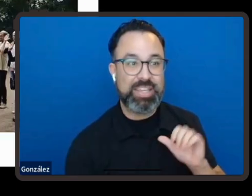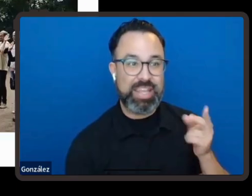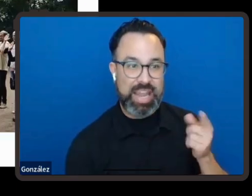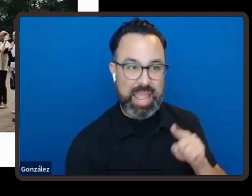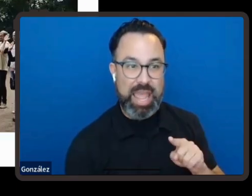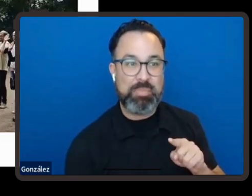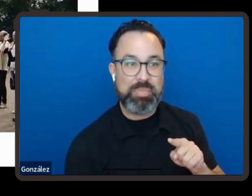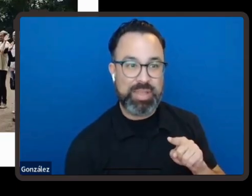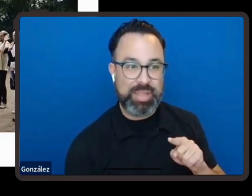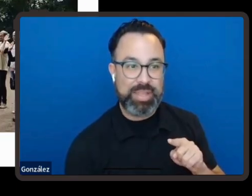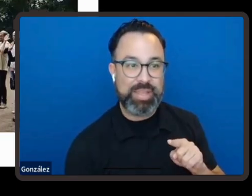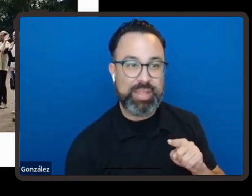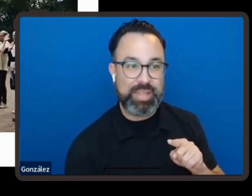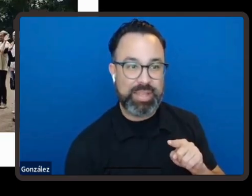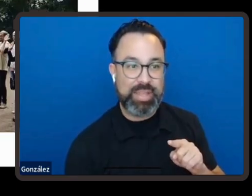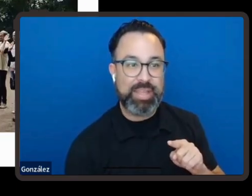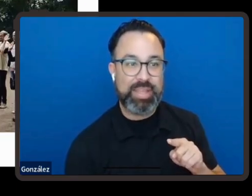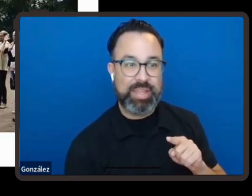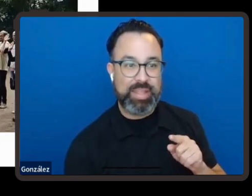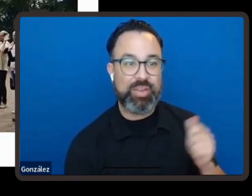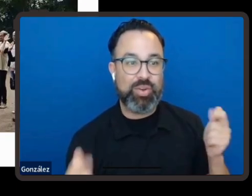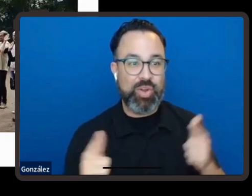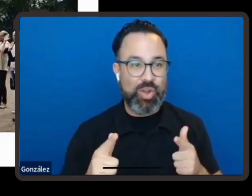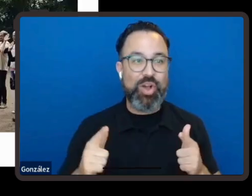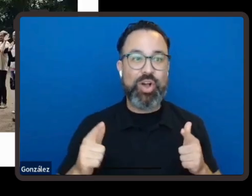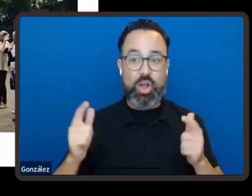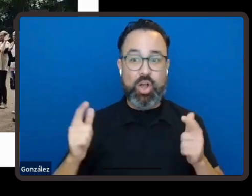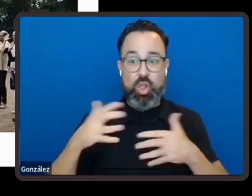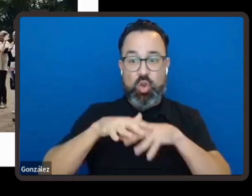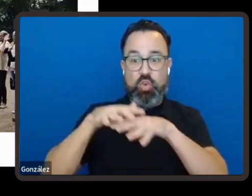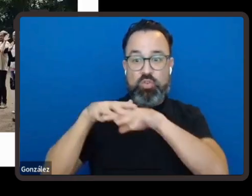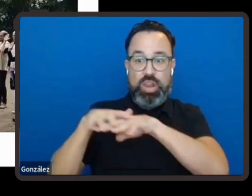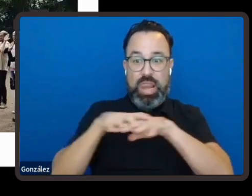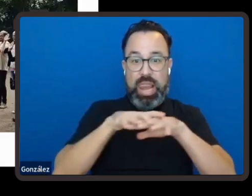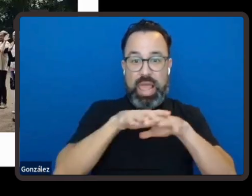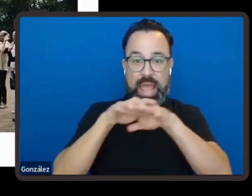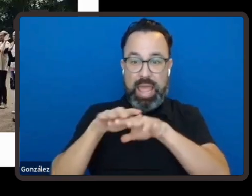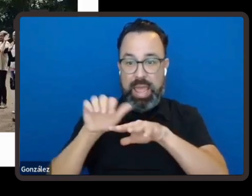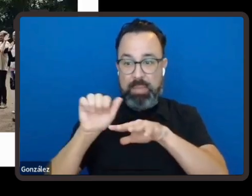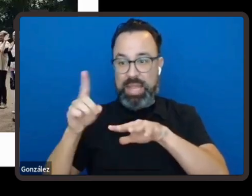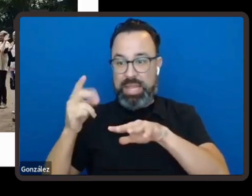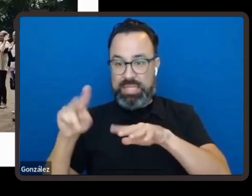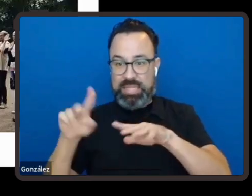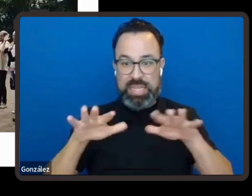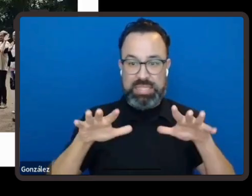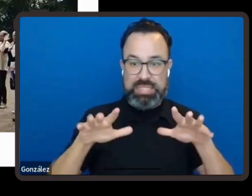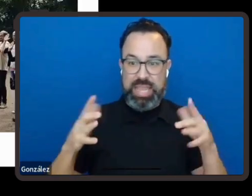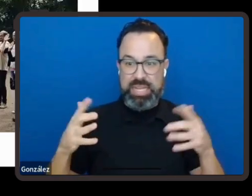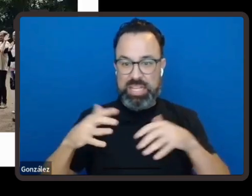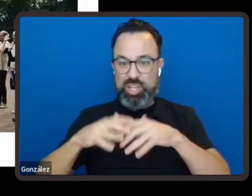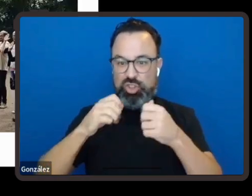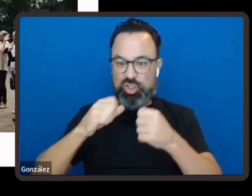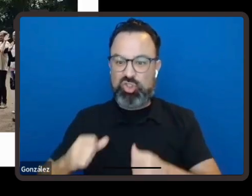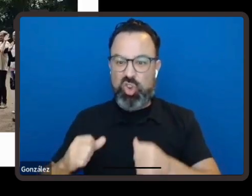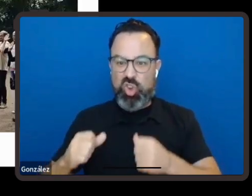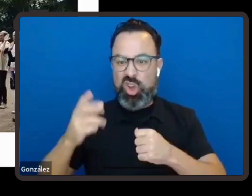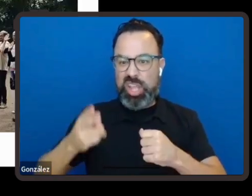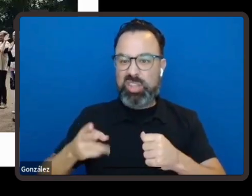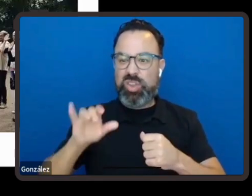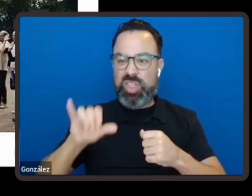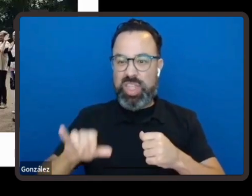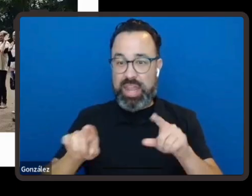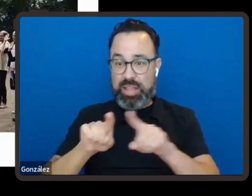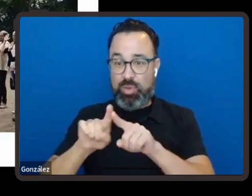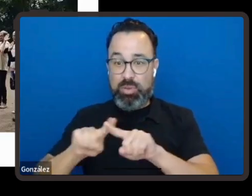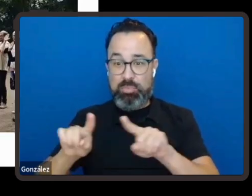they're all overlapped. They're overlapped, and again, it's a very strong family history usually of those things as well. But Vyvanse